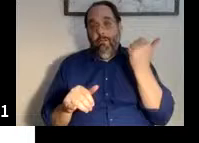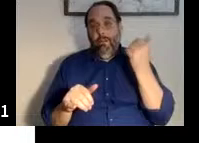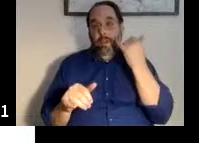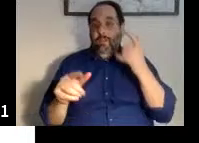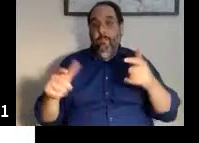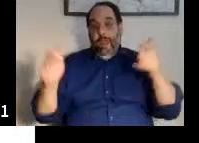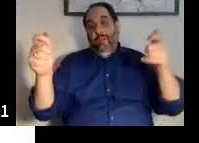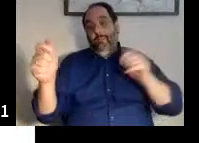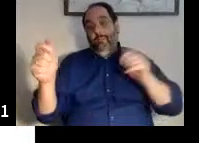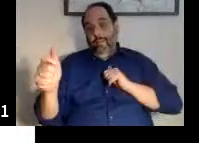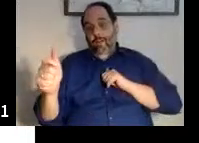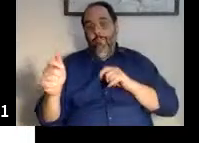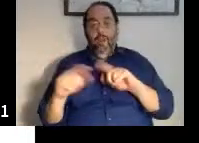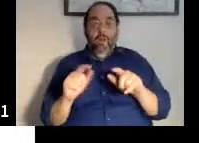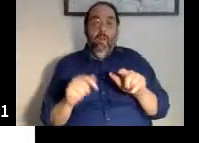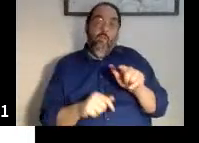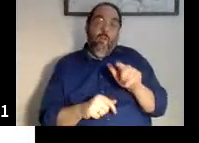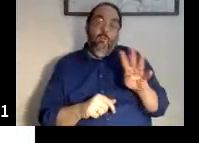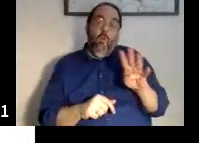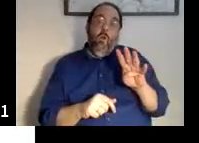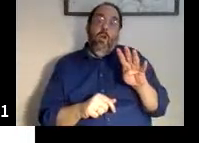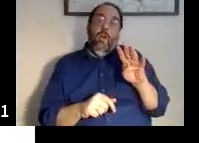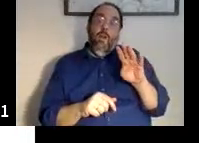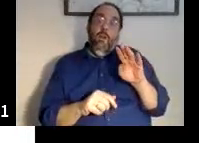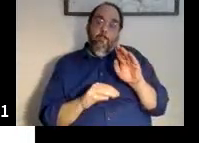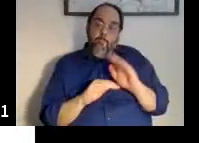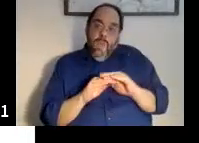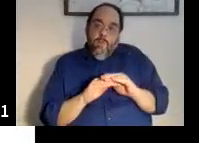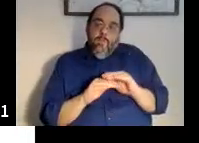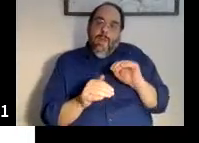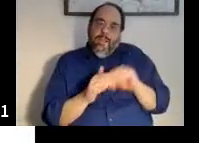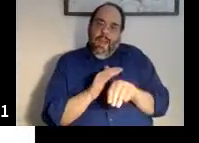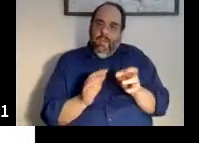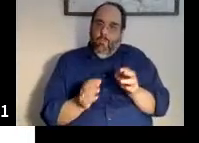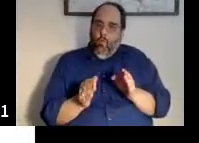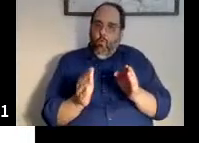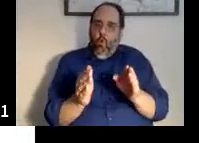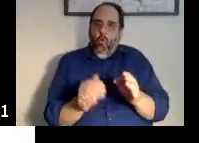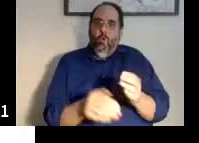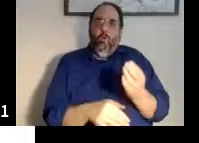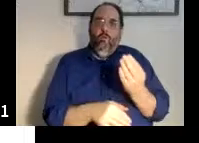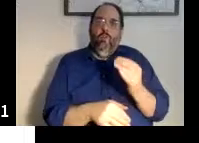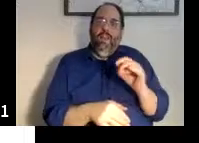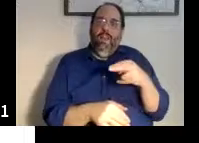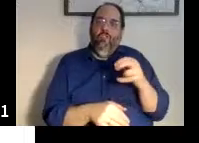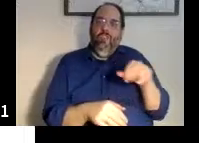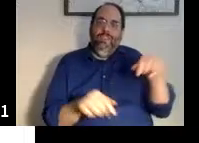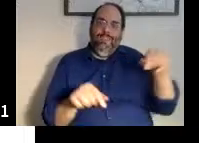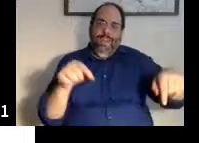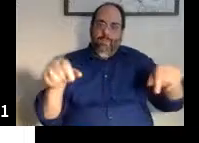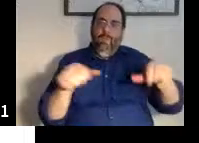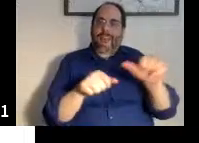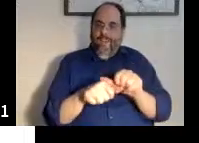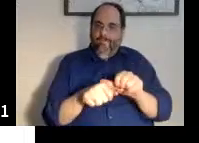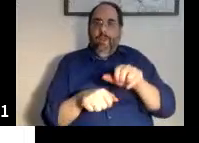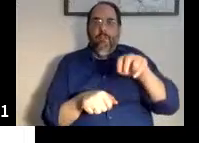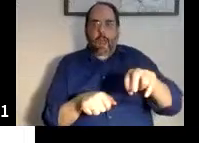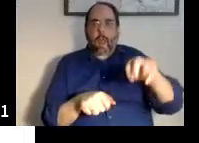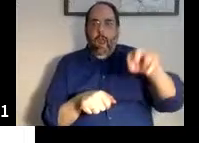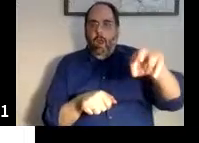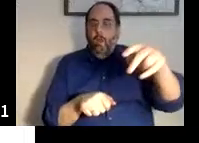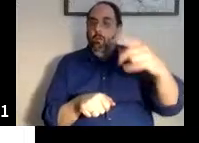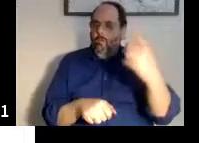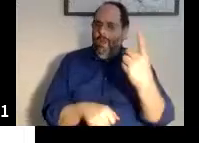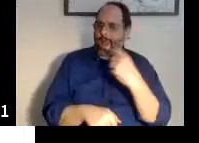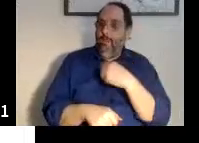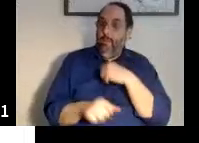but you have a 24-inch minimum accessible route for transfer that is 14 inches deep on every stair. Now, we got a question that